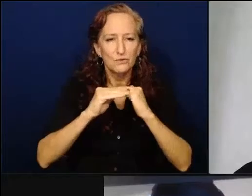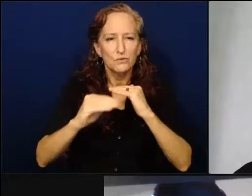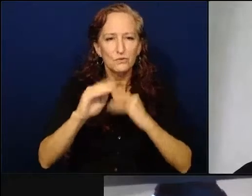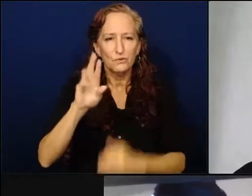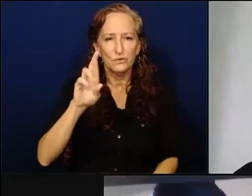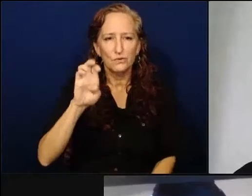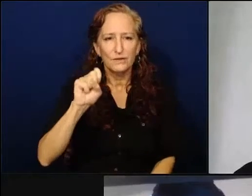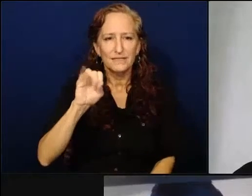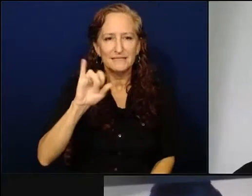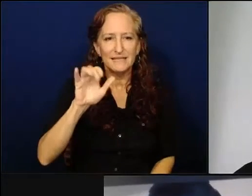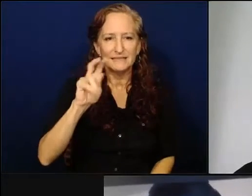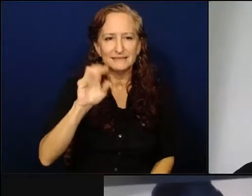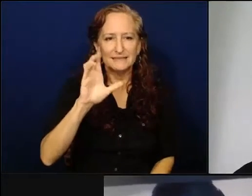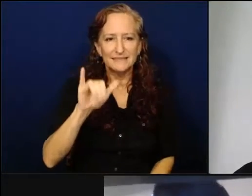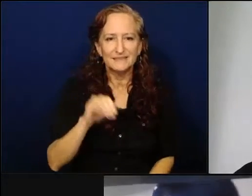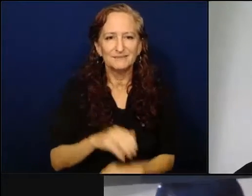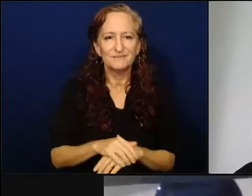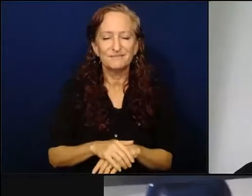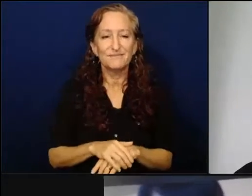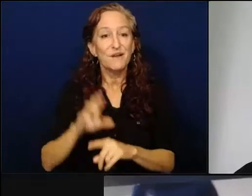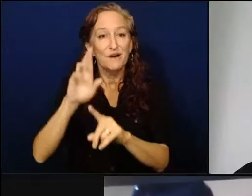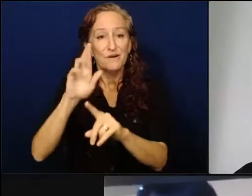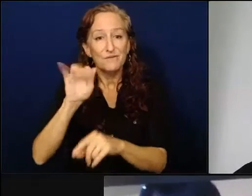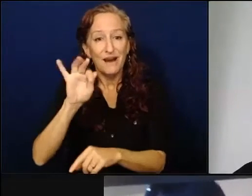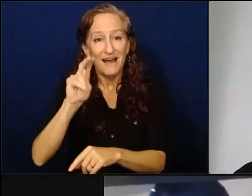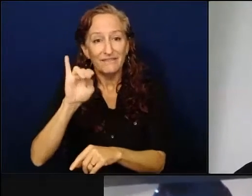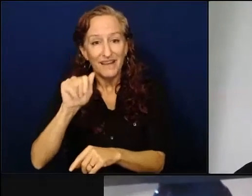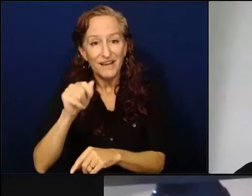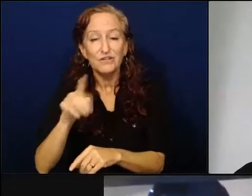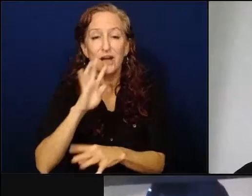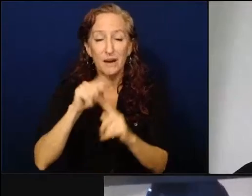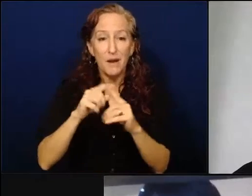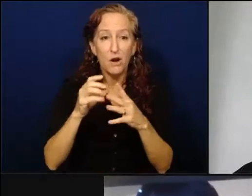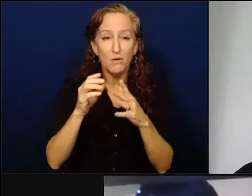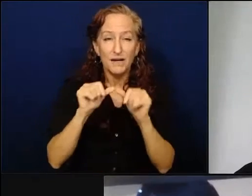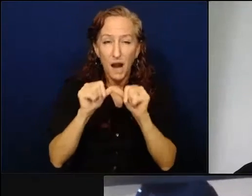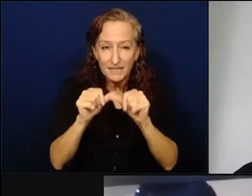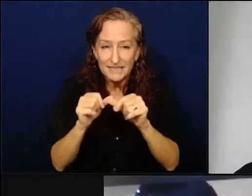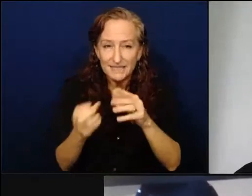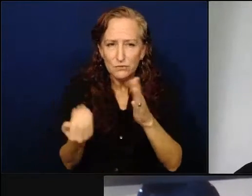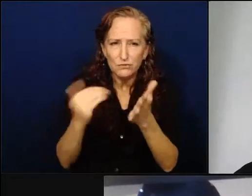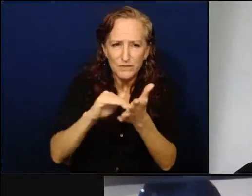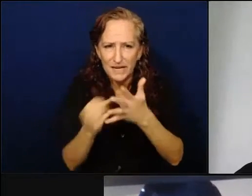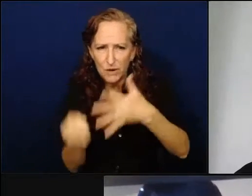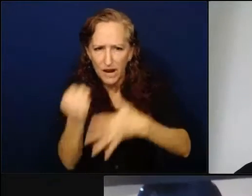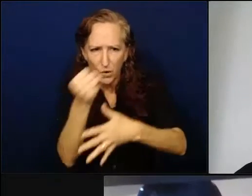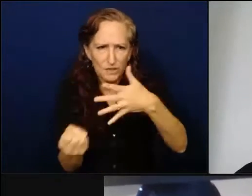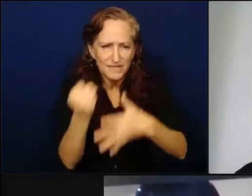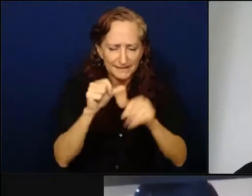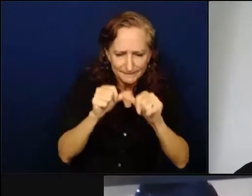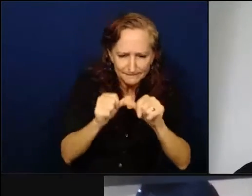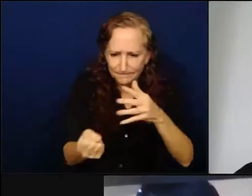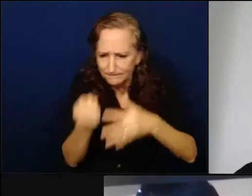you, this concept of relentless prioritization, and that you really need to take a look